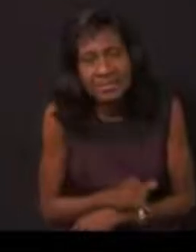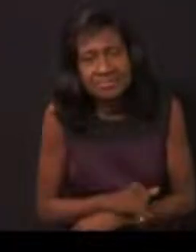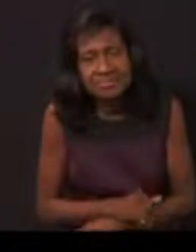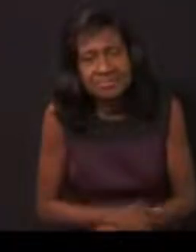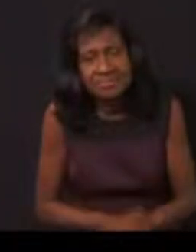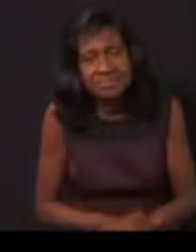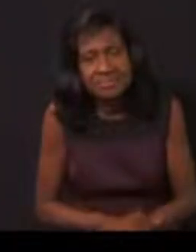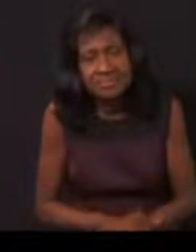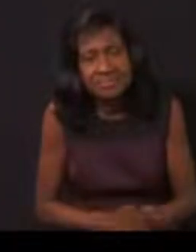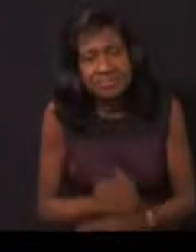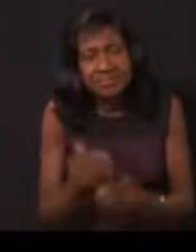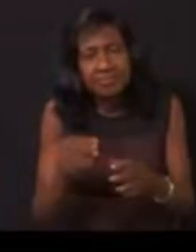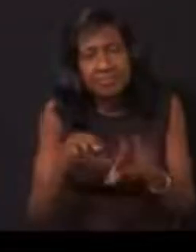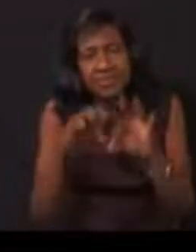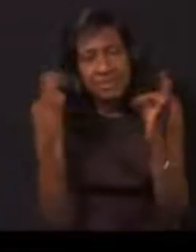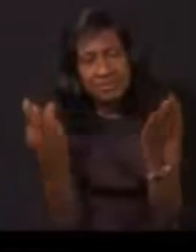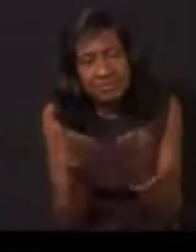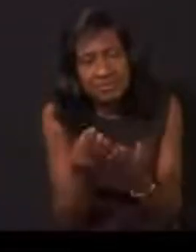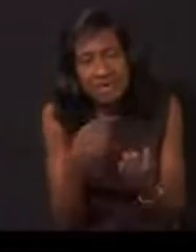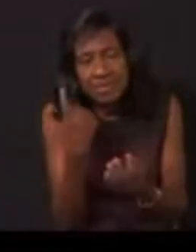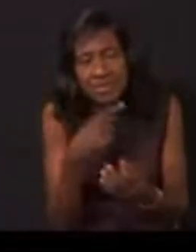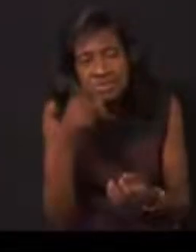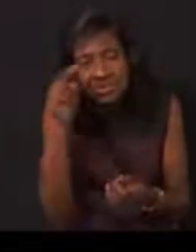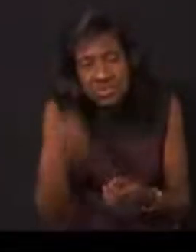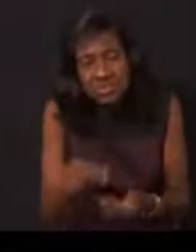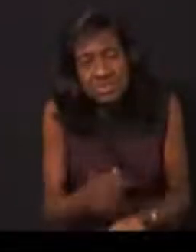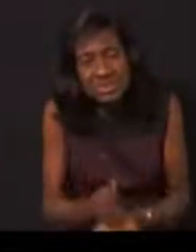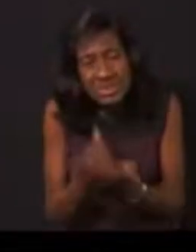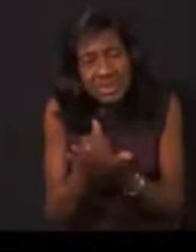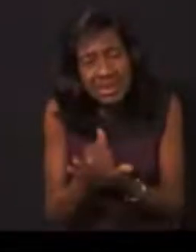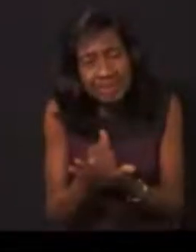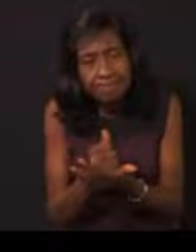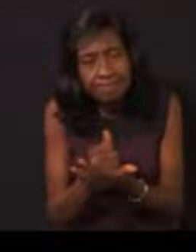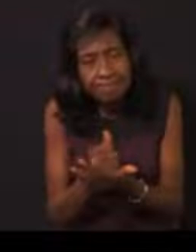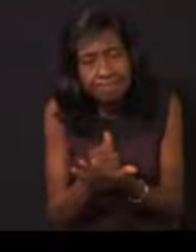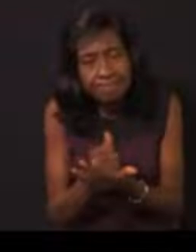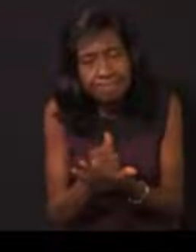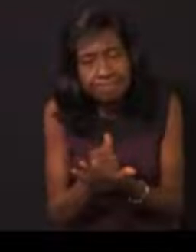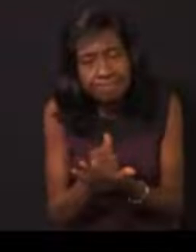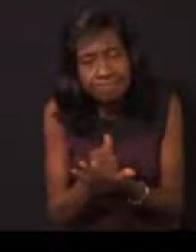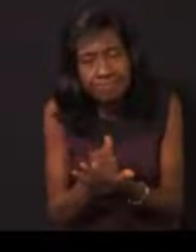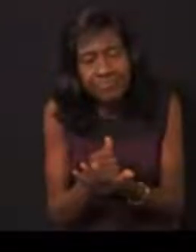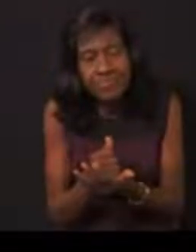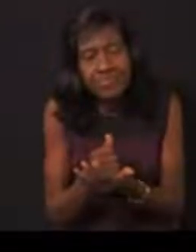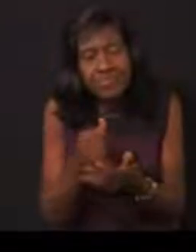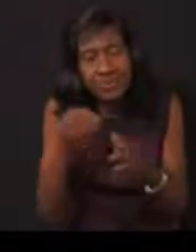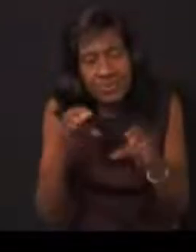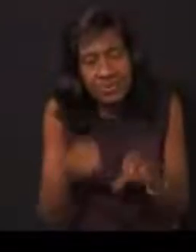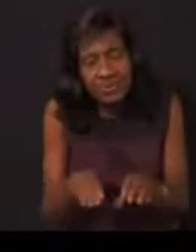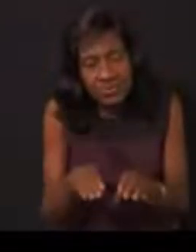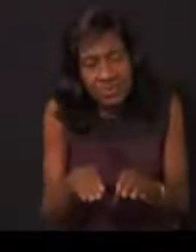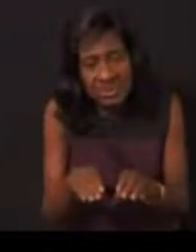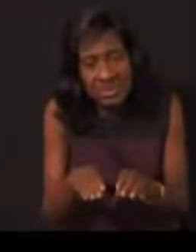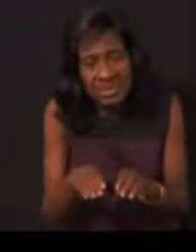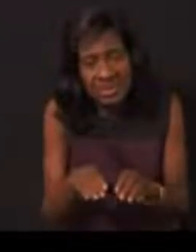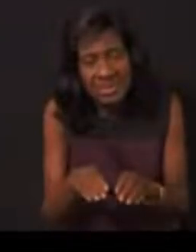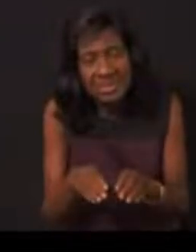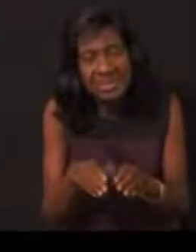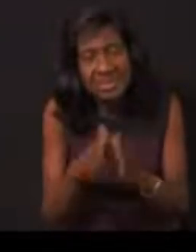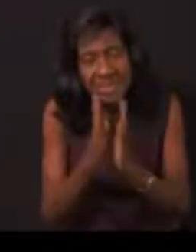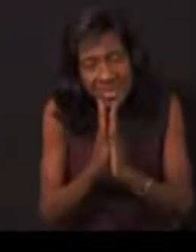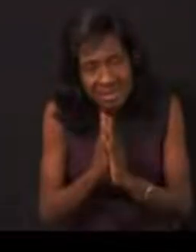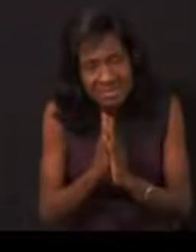flu@hsa.ky. Now, families who need this help can reach out, and those requiring grocery assistance will be asked a